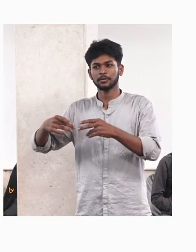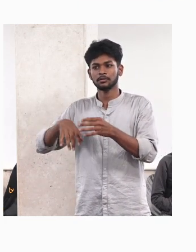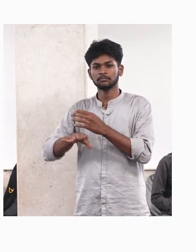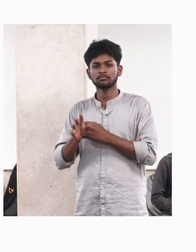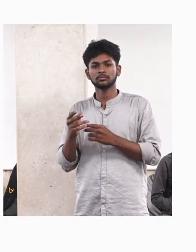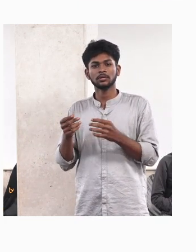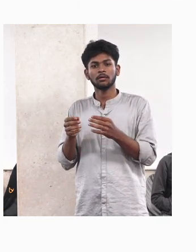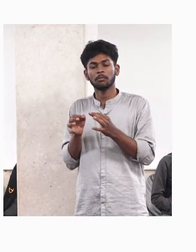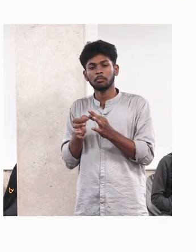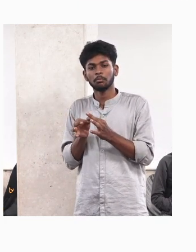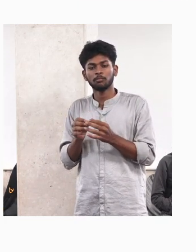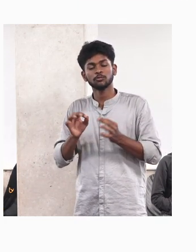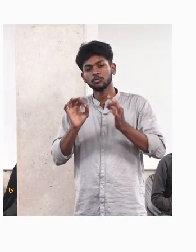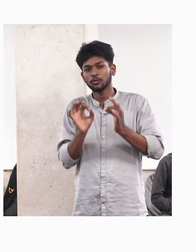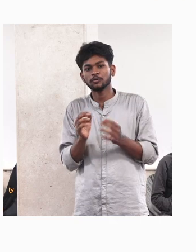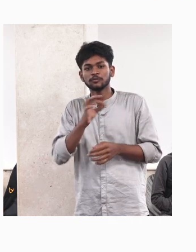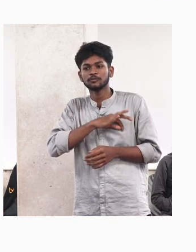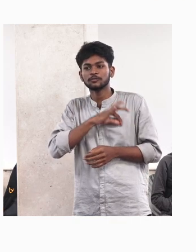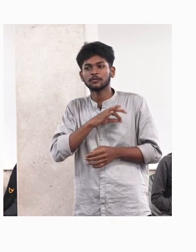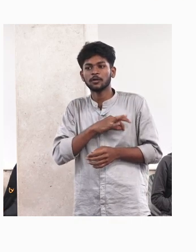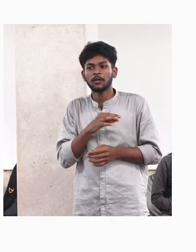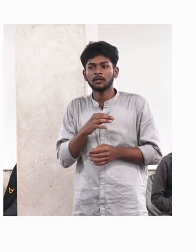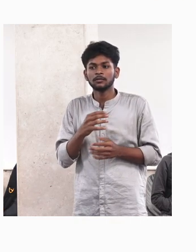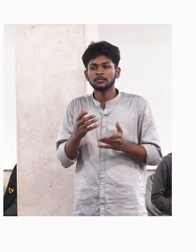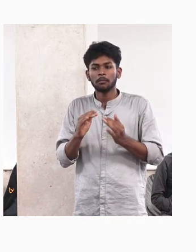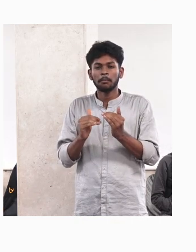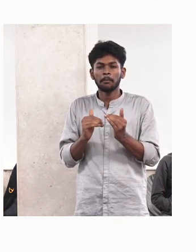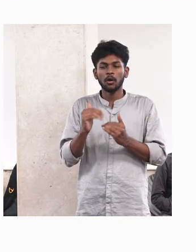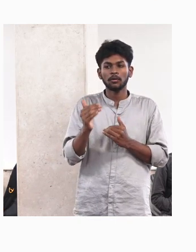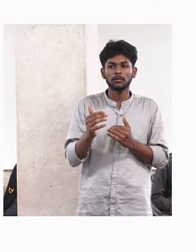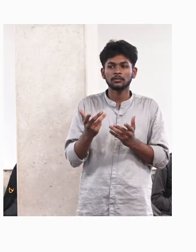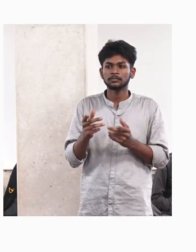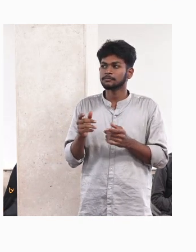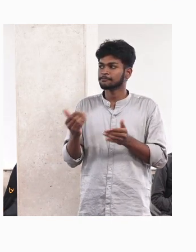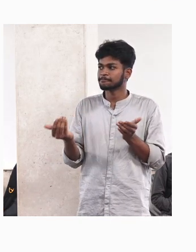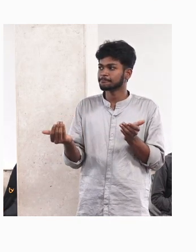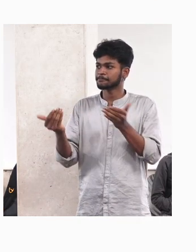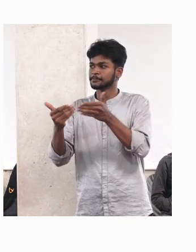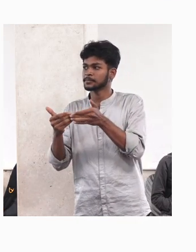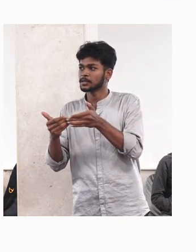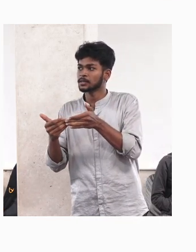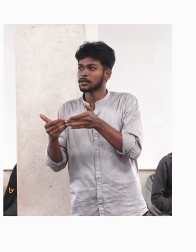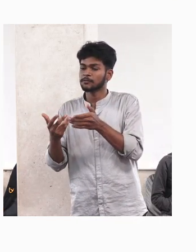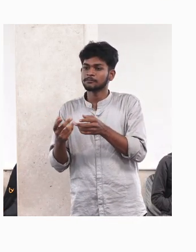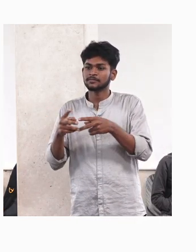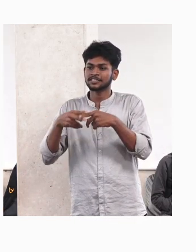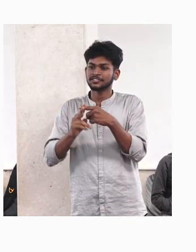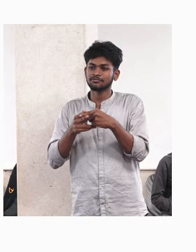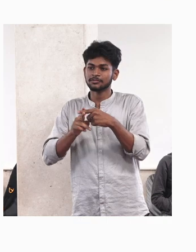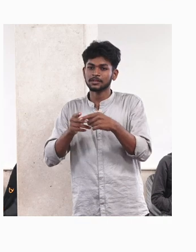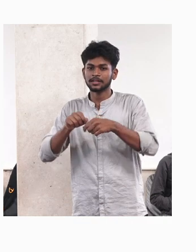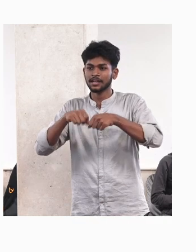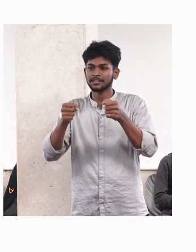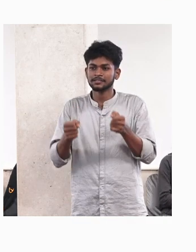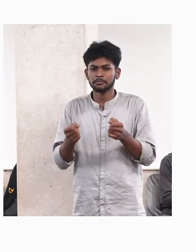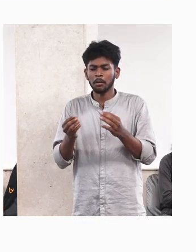useful, language again, but there is something more. To make a meeting therapeutic needs something more.